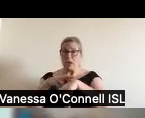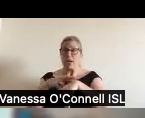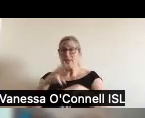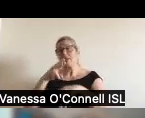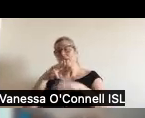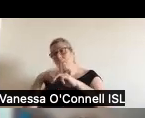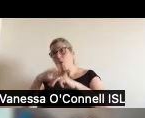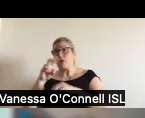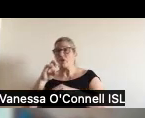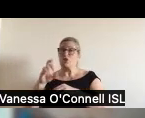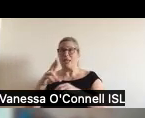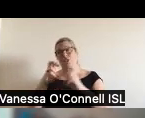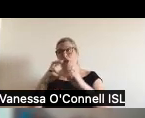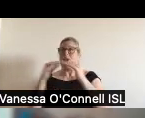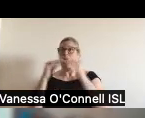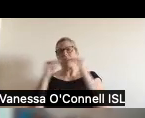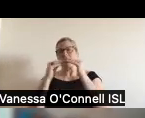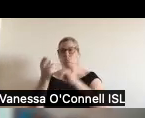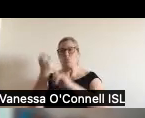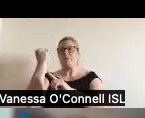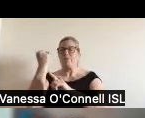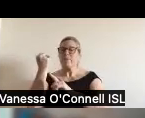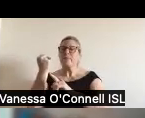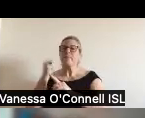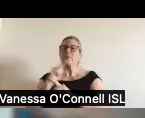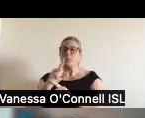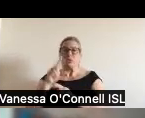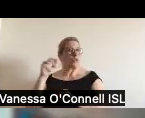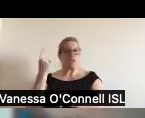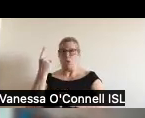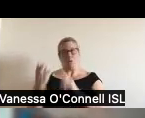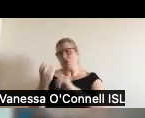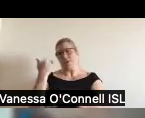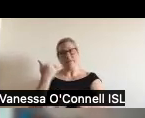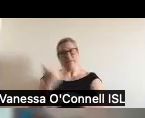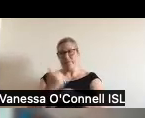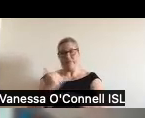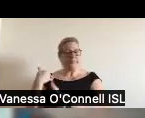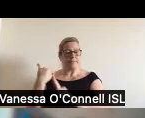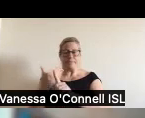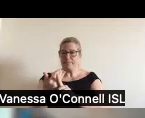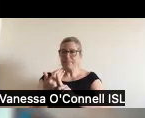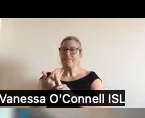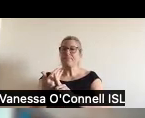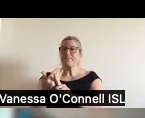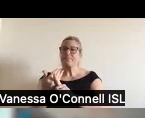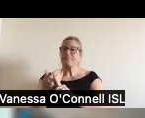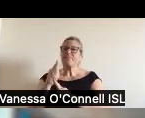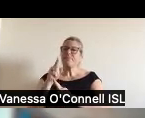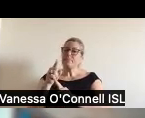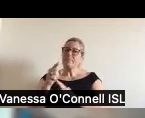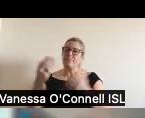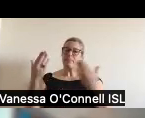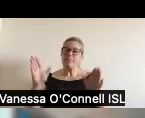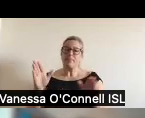equal, like you reach gender equality if you reach 100. Obviously, no one is at that level, unfortunately. And this score for the sub-level